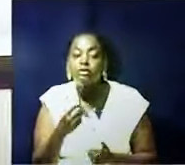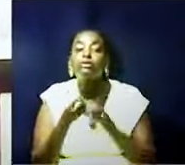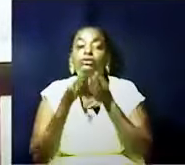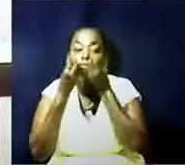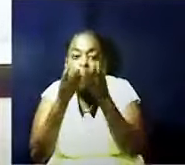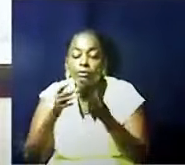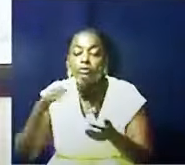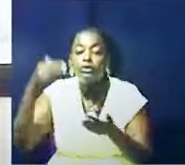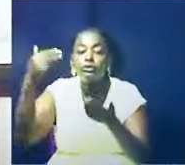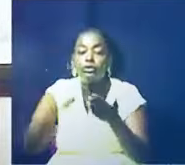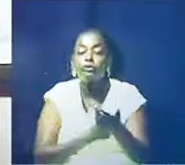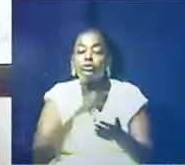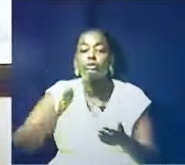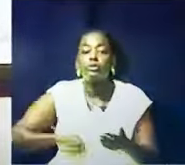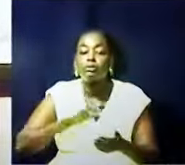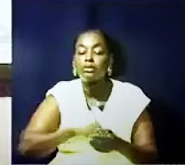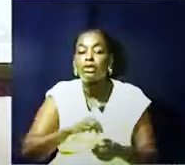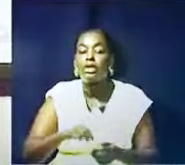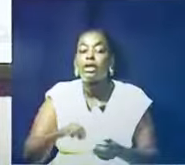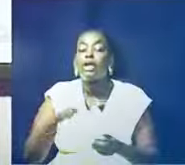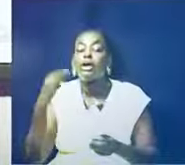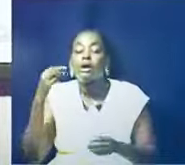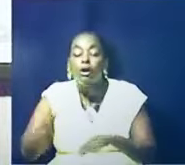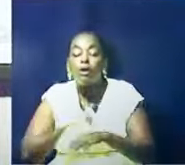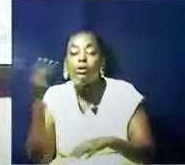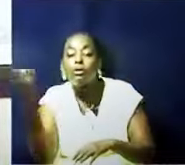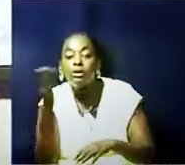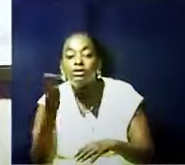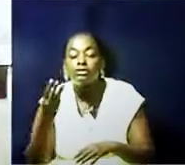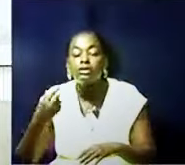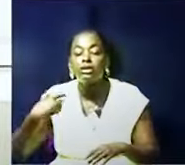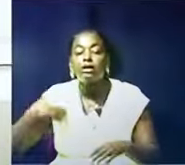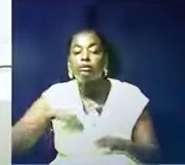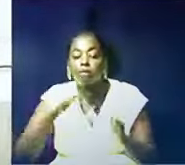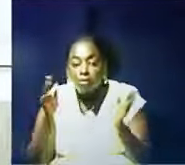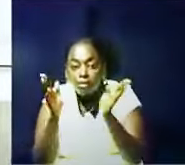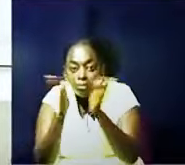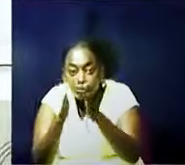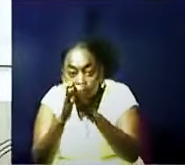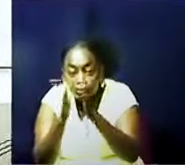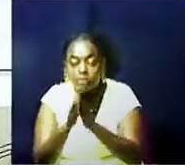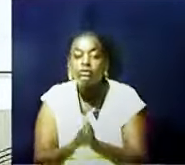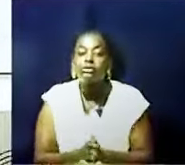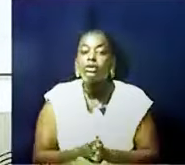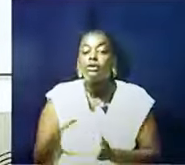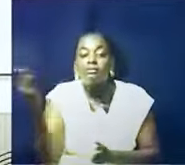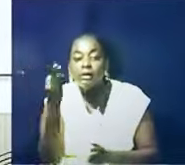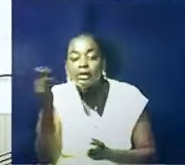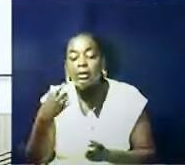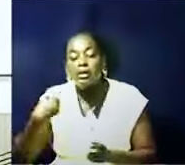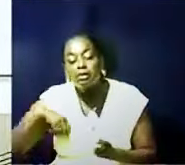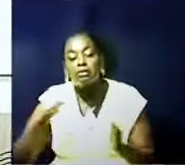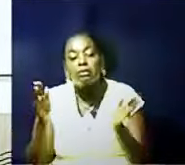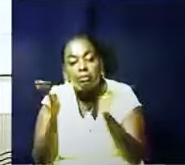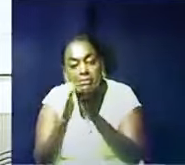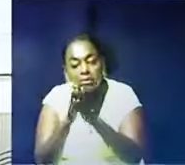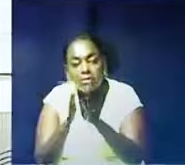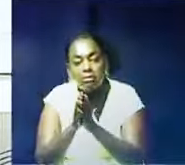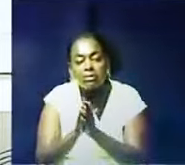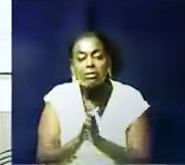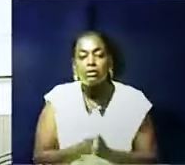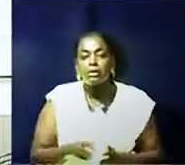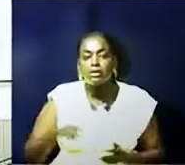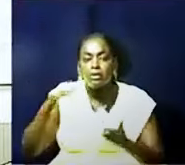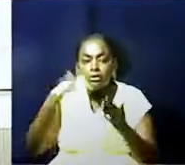And they held to that. Osi ukwa da yeba, ifi da yeba, and I want to GD. So around